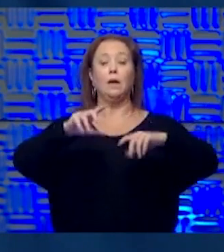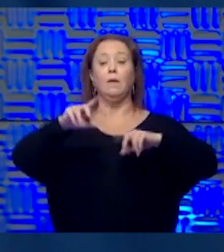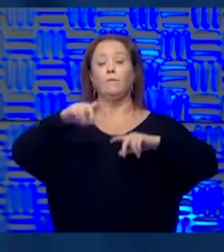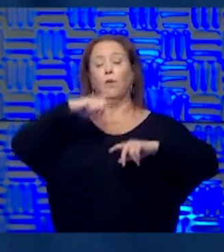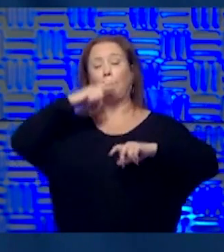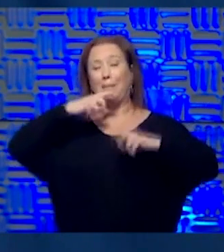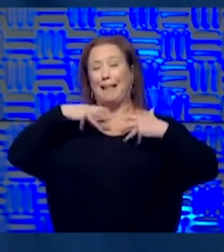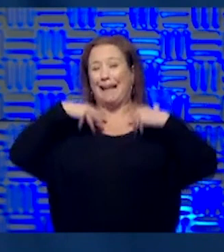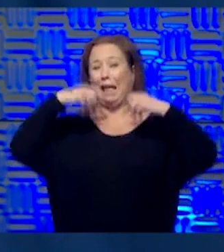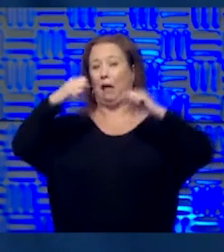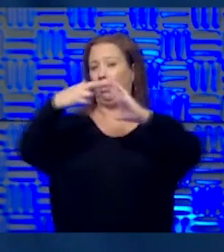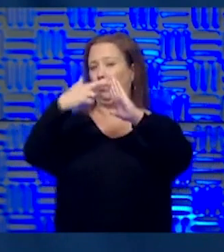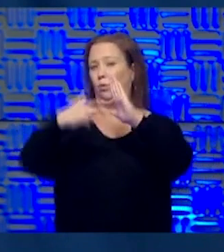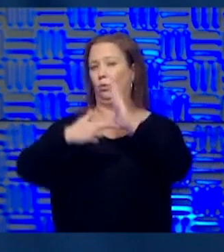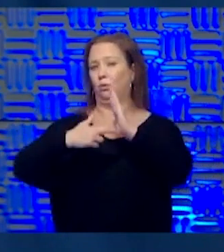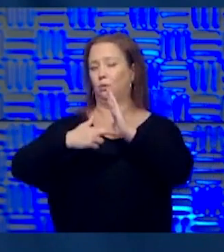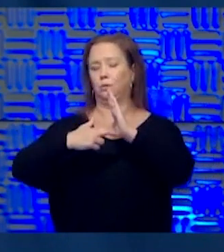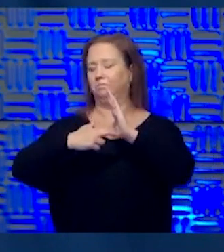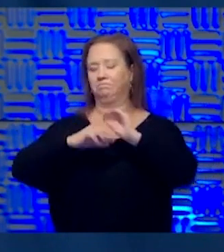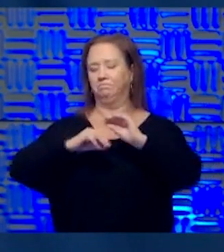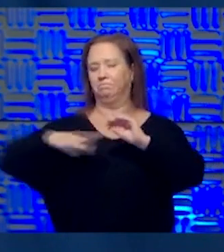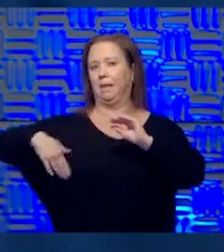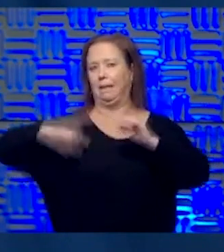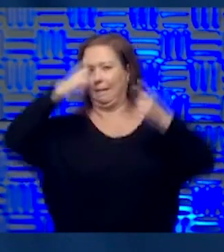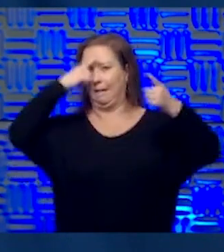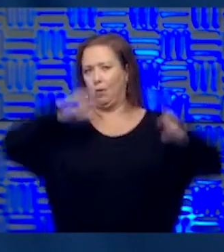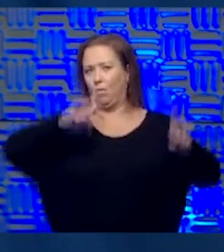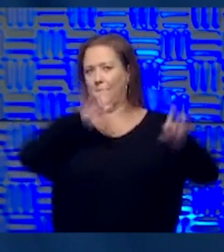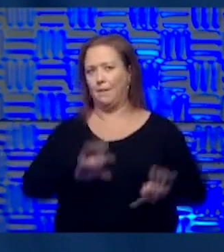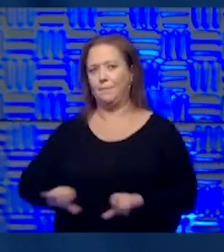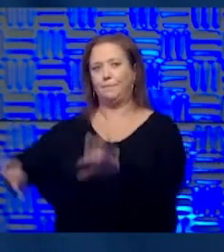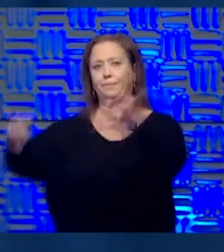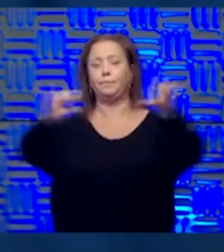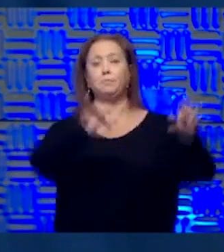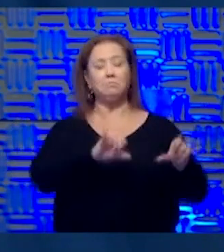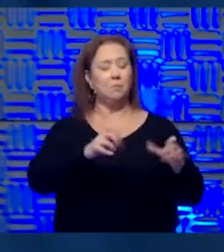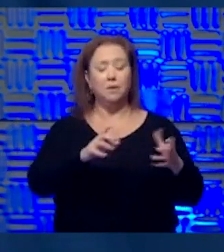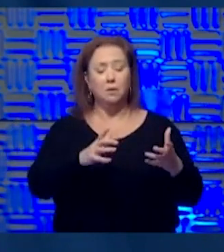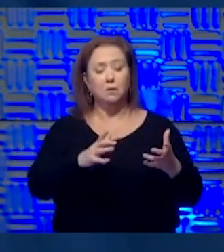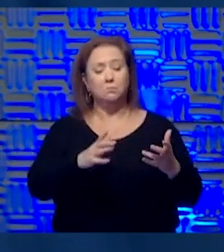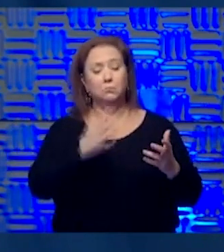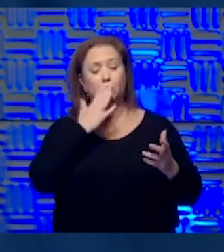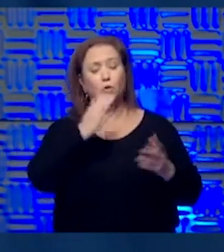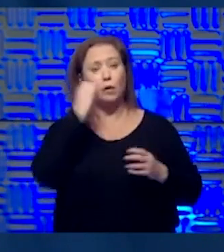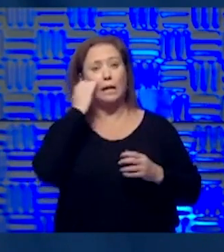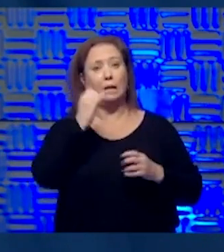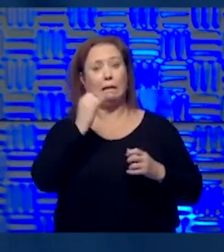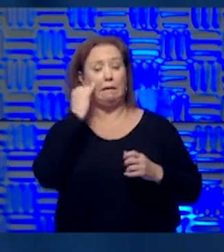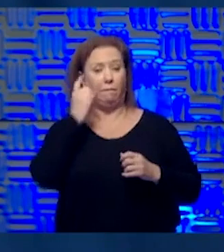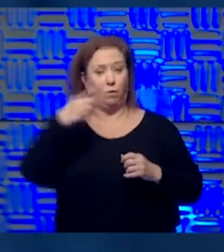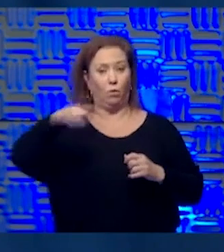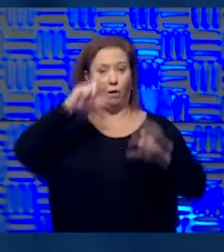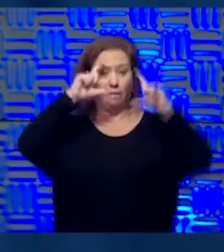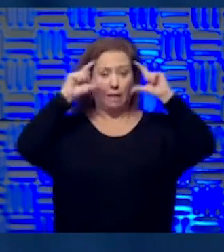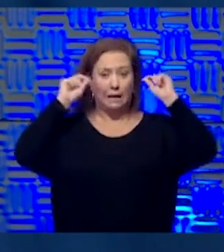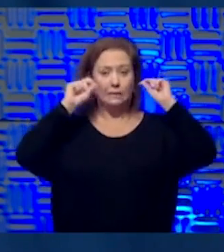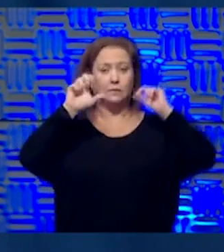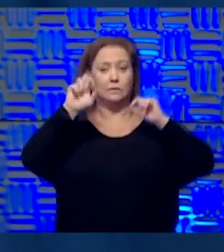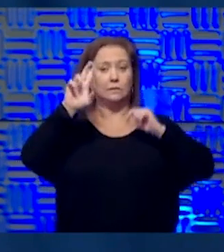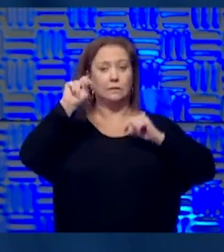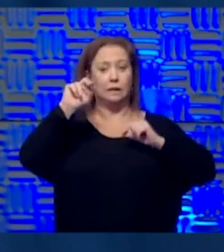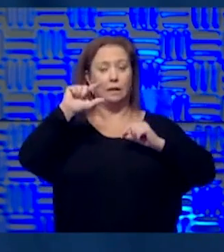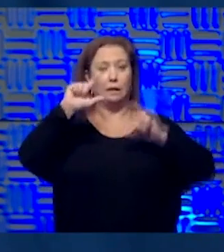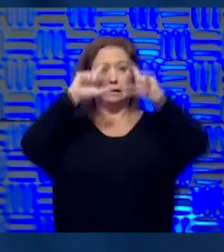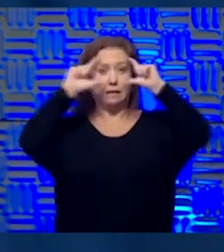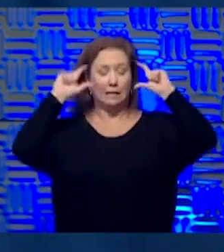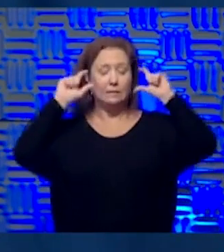guidance, there is no consensus on that. I don't think it's a bad idea. Certainly people with glasses or sunglasses,